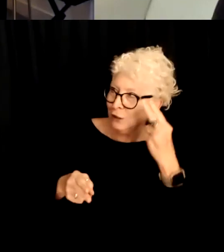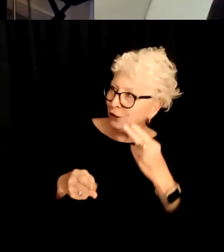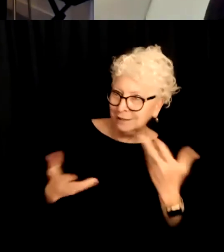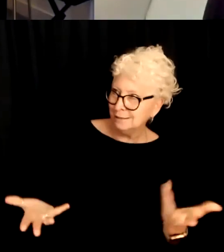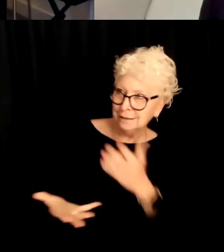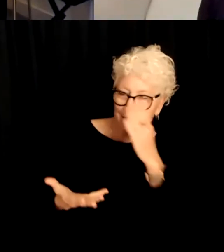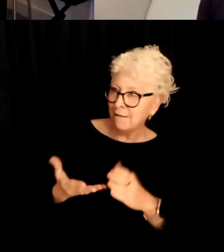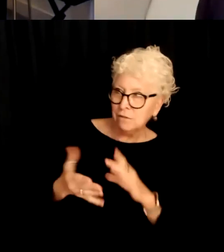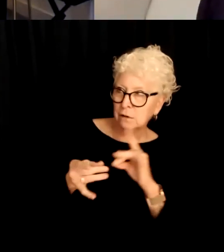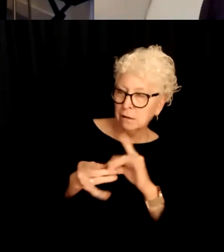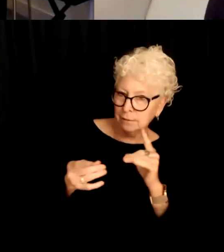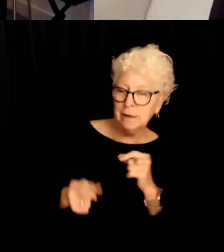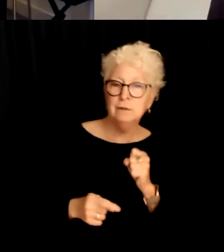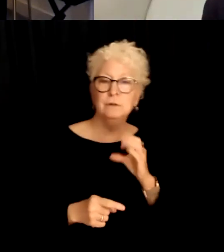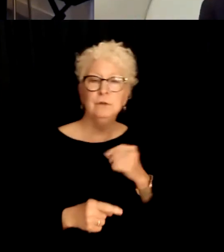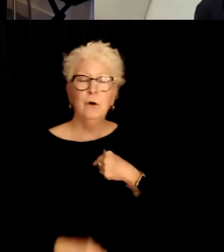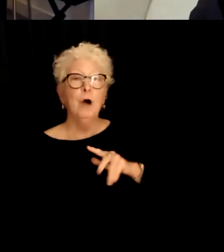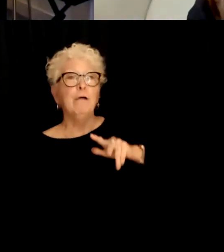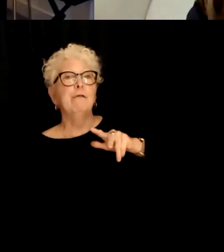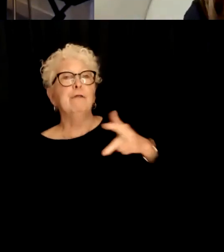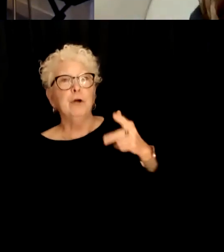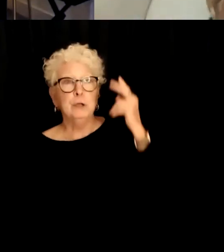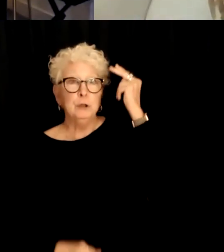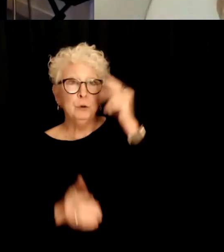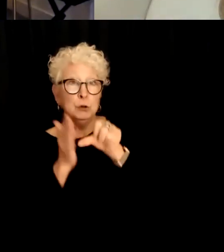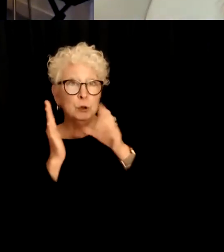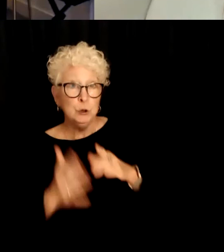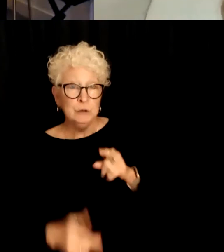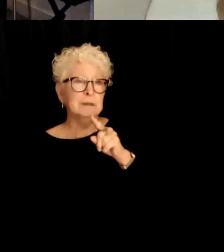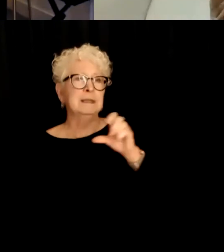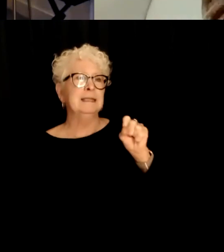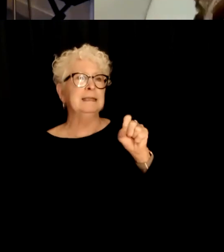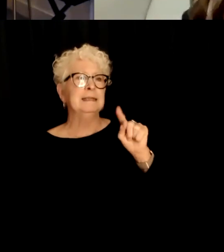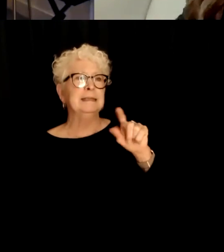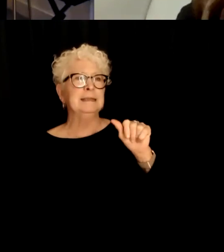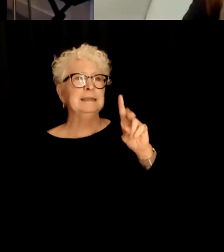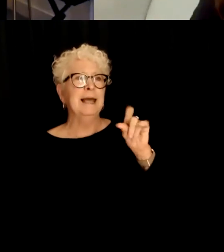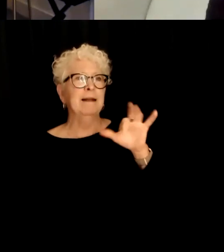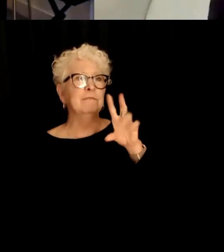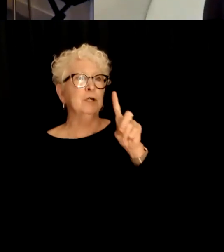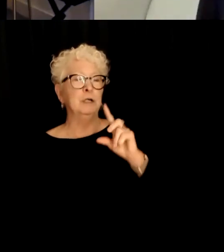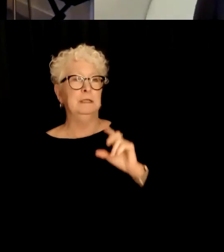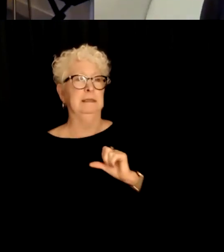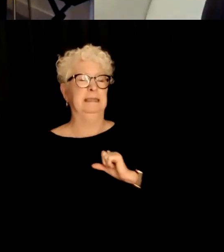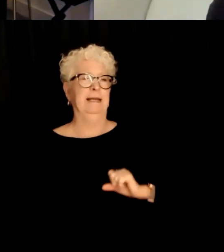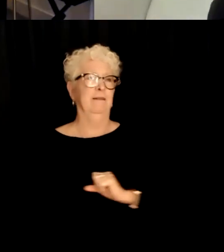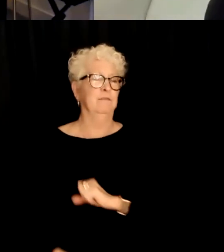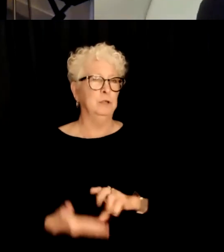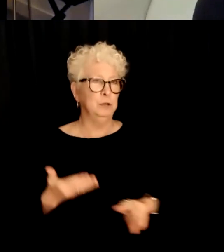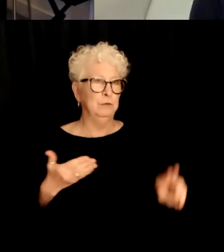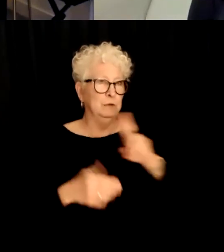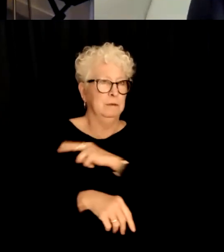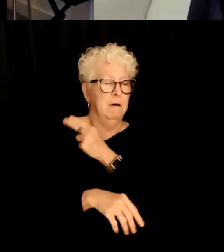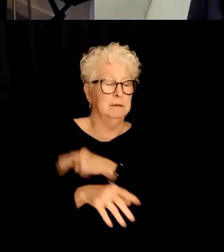saw a third neurosurgeon at Stanford, and he told me to wear a cervical collar because